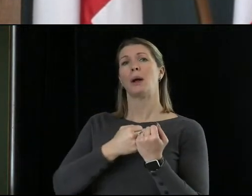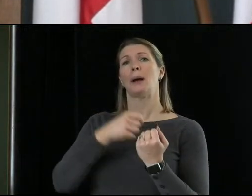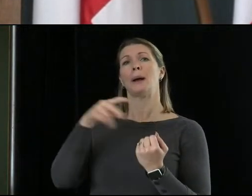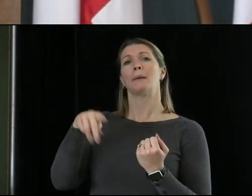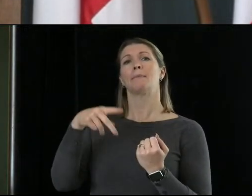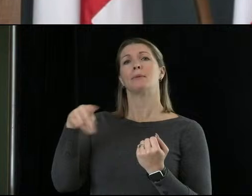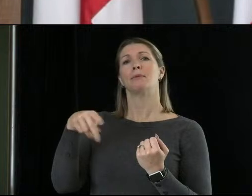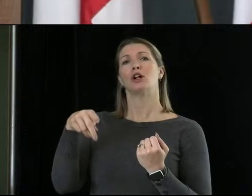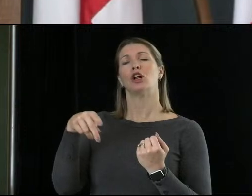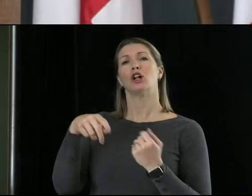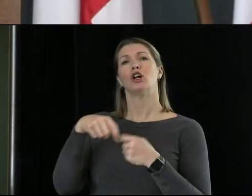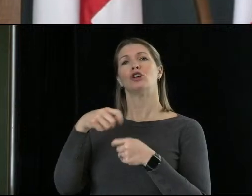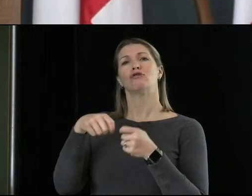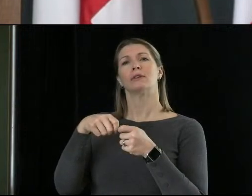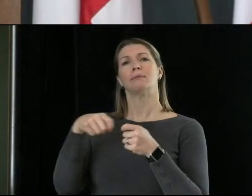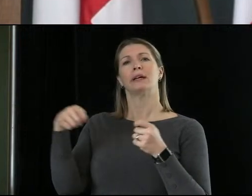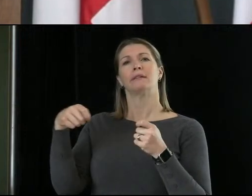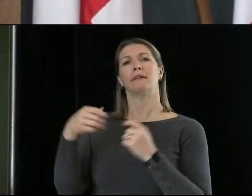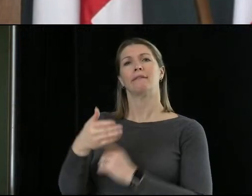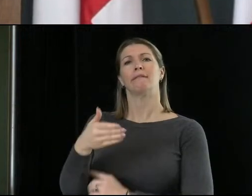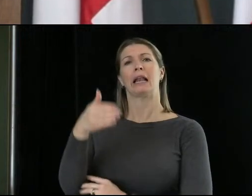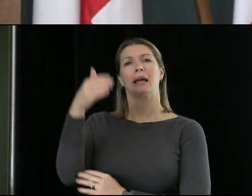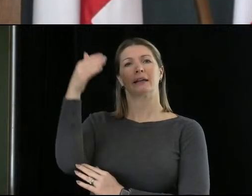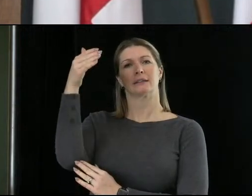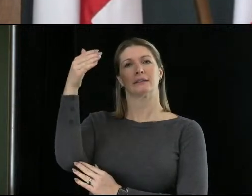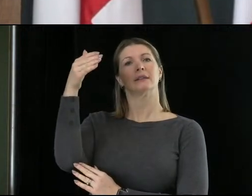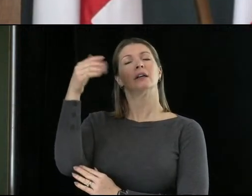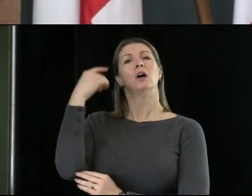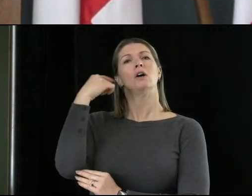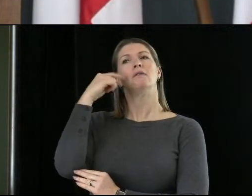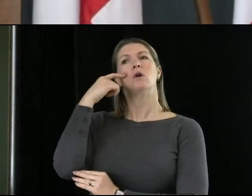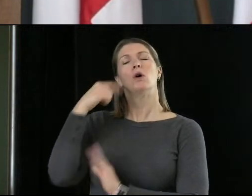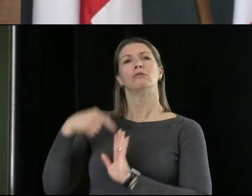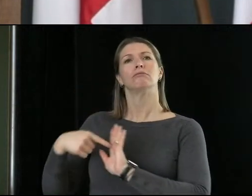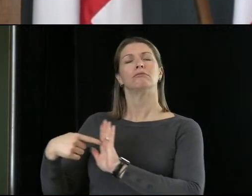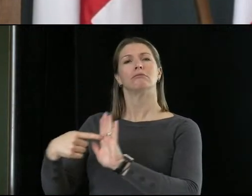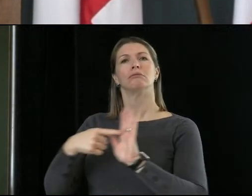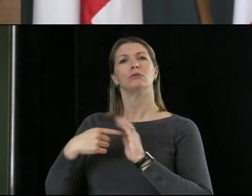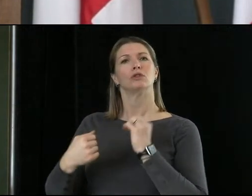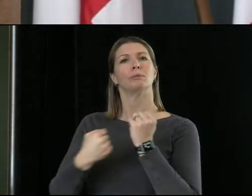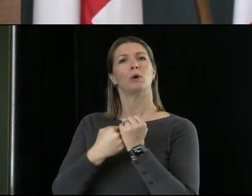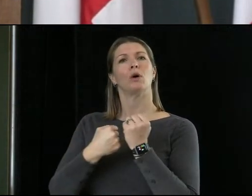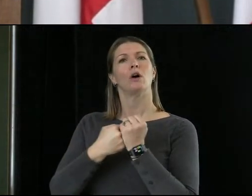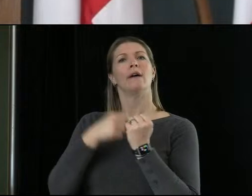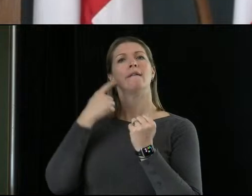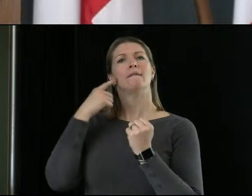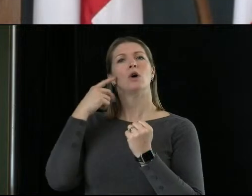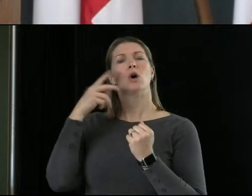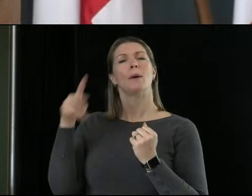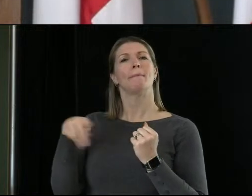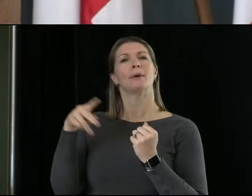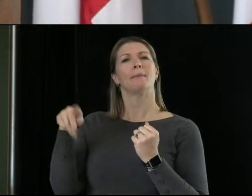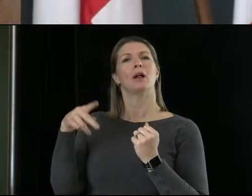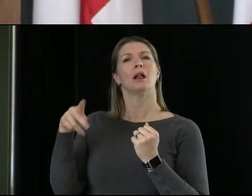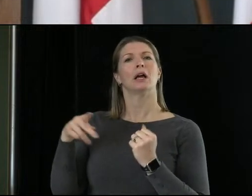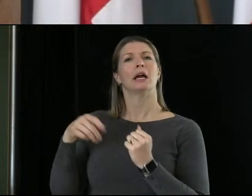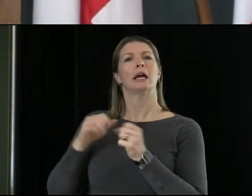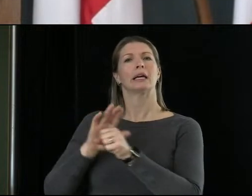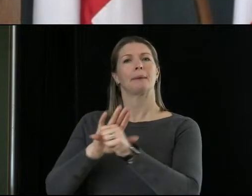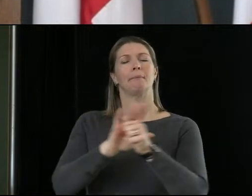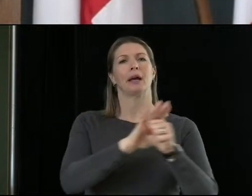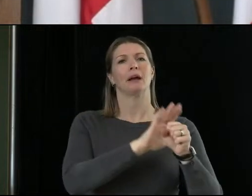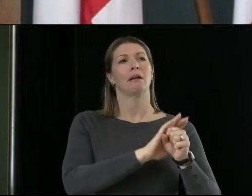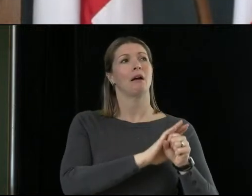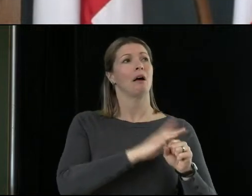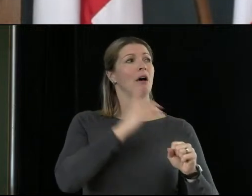ceremony, which coincides with the Purple Ribbon campaign. I thought a flag flown for everyone to see would